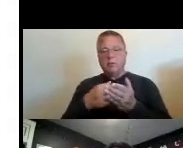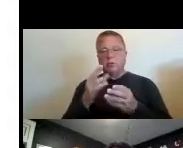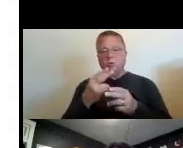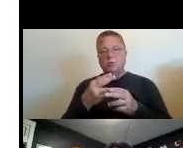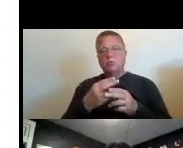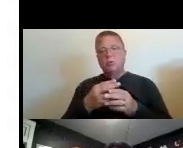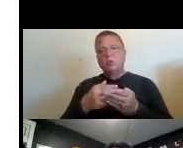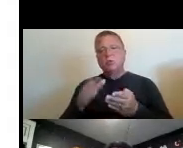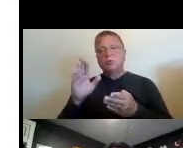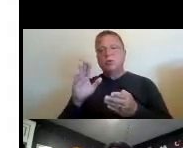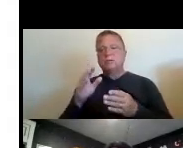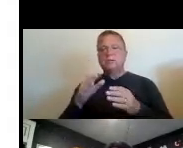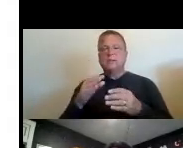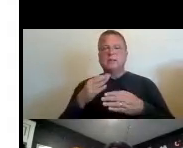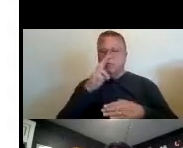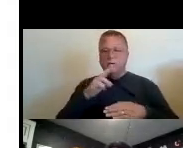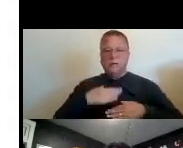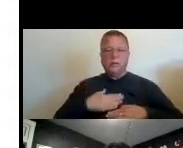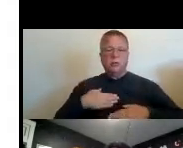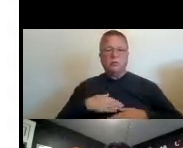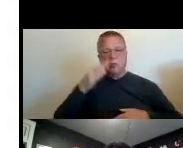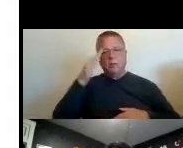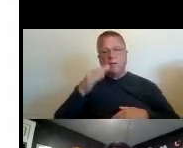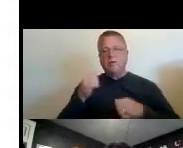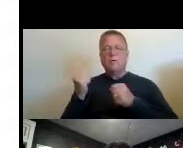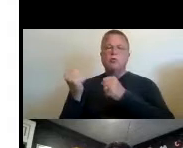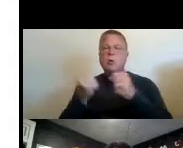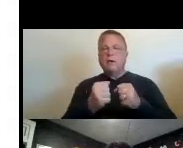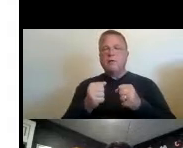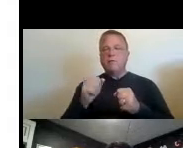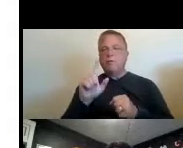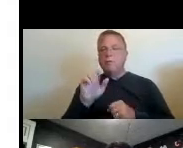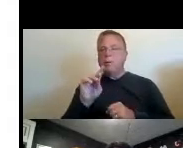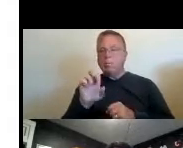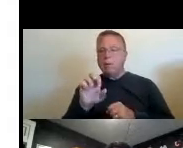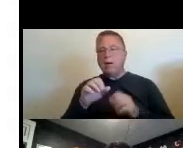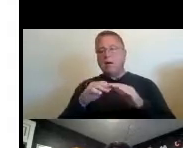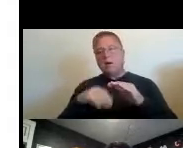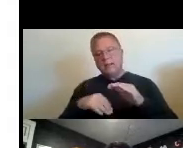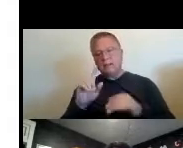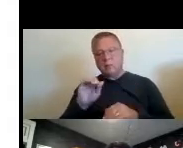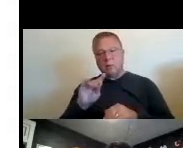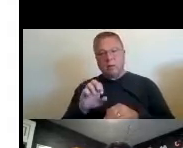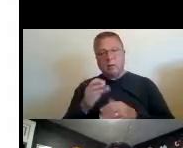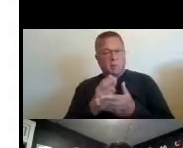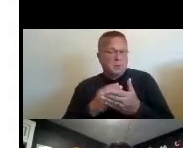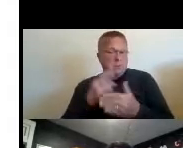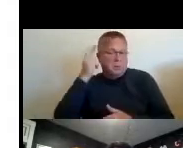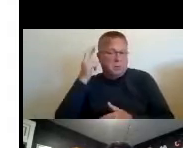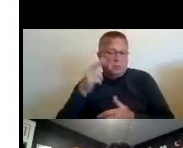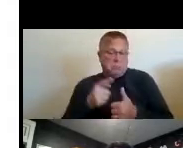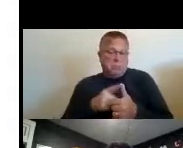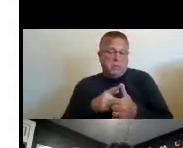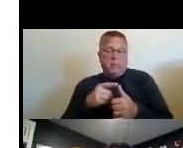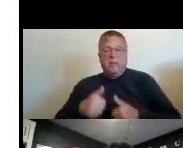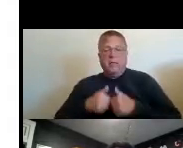car for 1 mile or a trip that's less than 1 mile, there's a number of reasons that might play into that. Maybe they live on a very steep hill, maybe